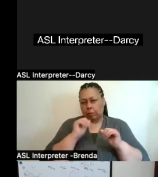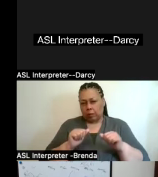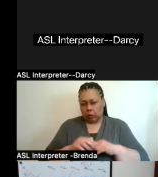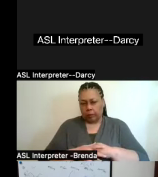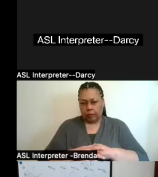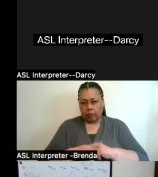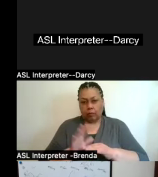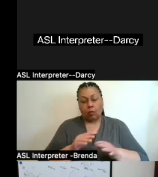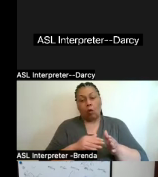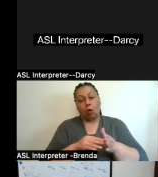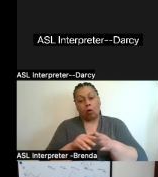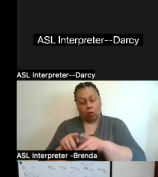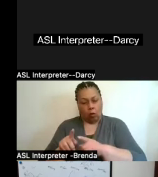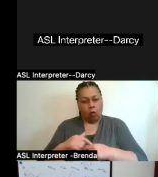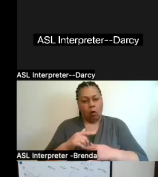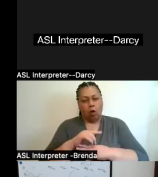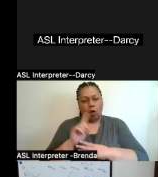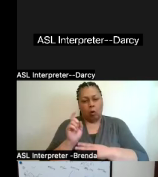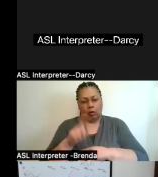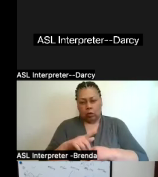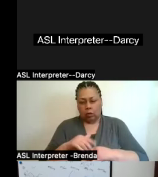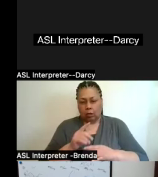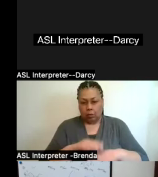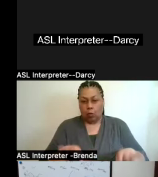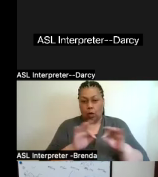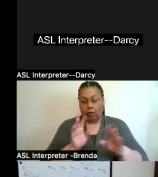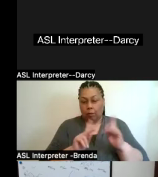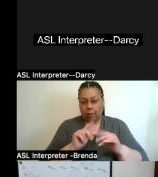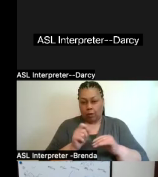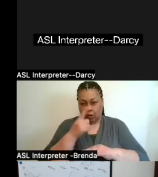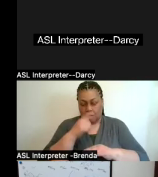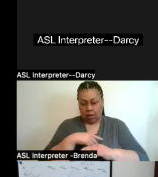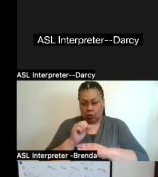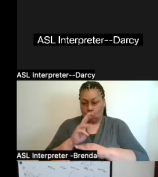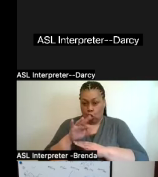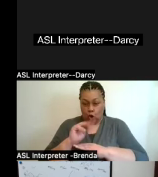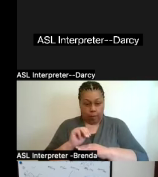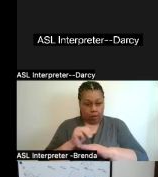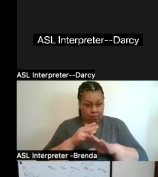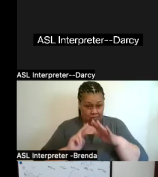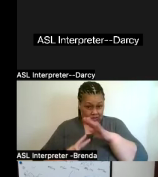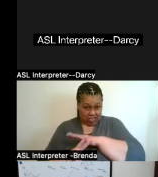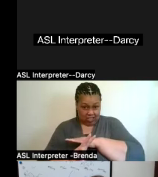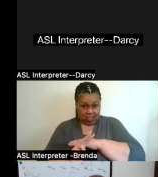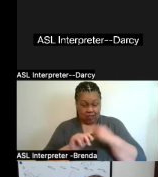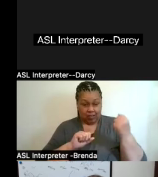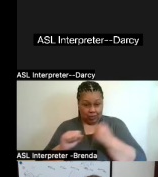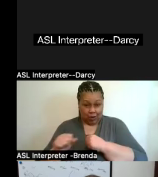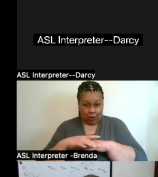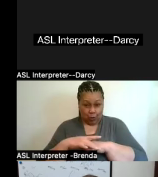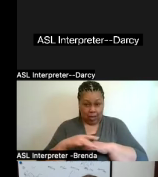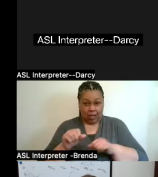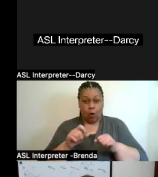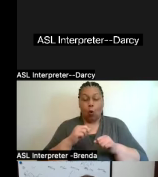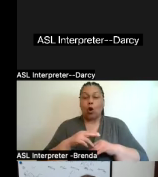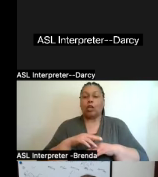thank you, Joe, it's because it's important to people understand. Does a swarm predict a strong quake or stress relief to avoid a